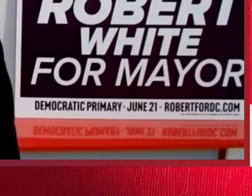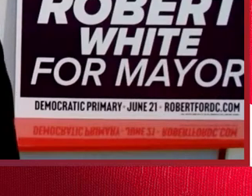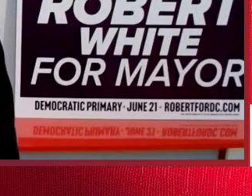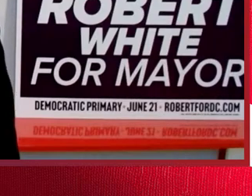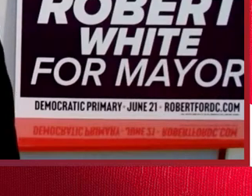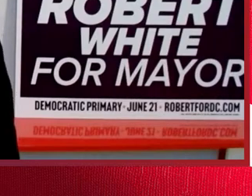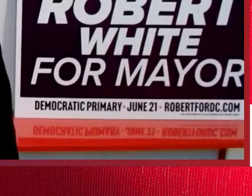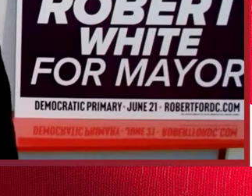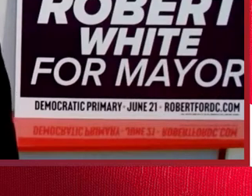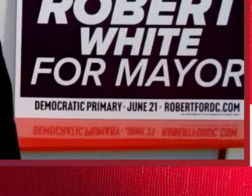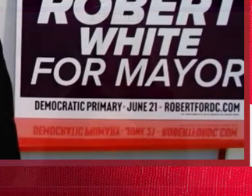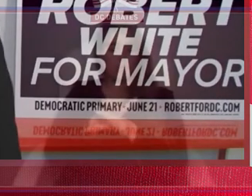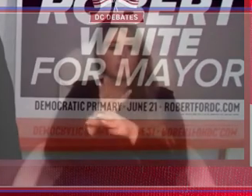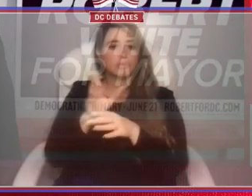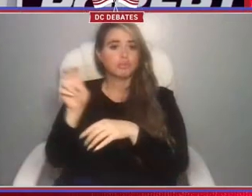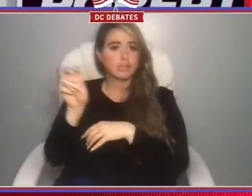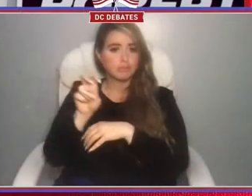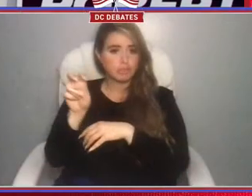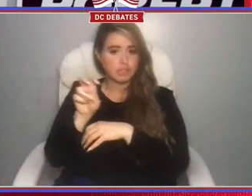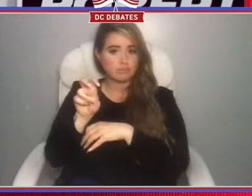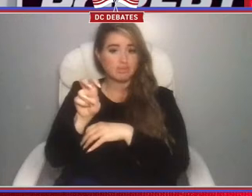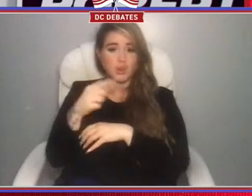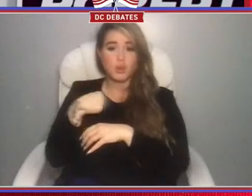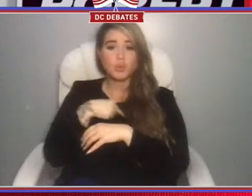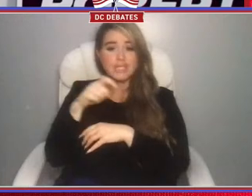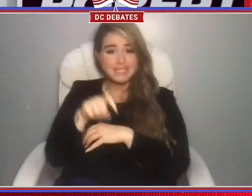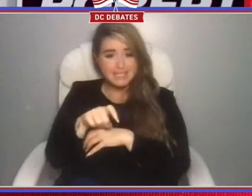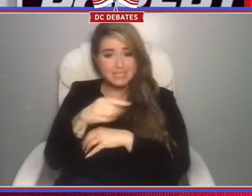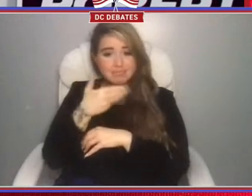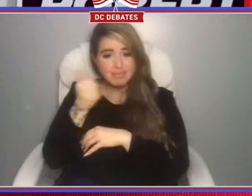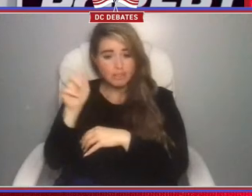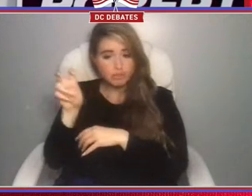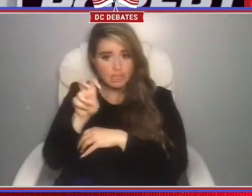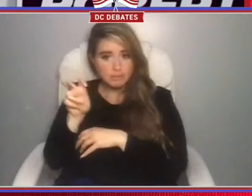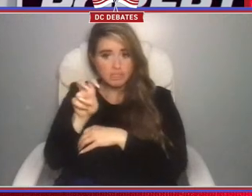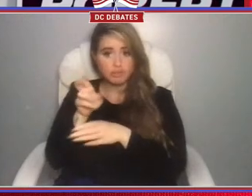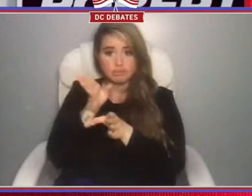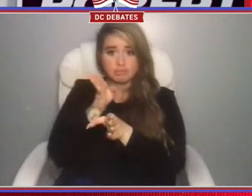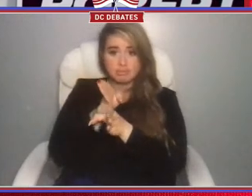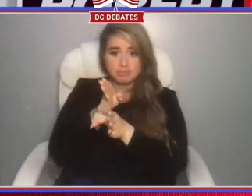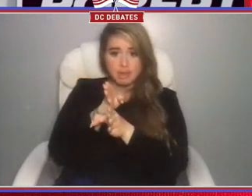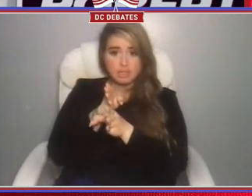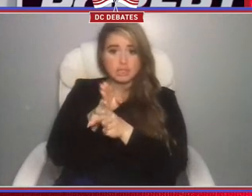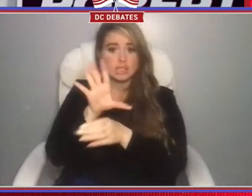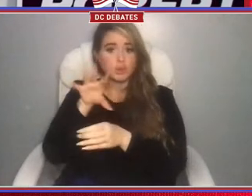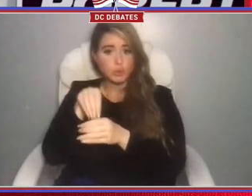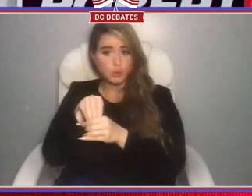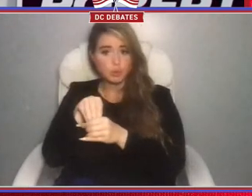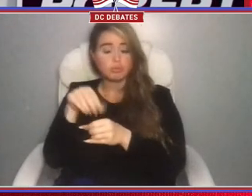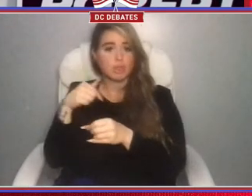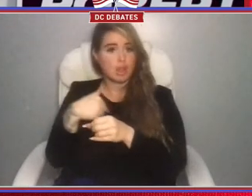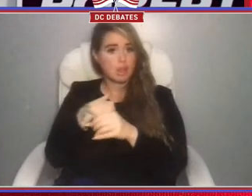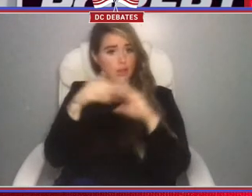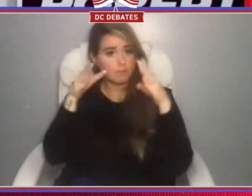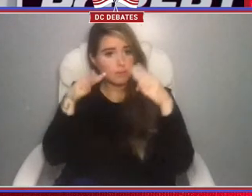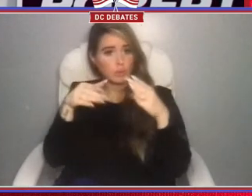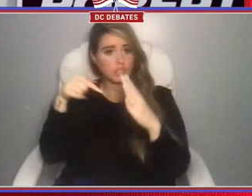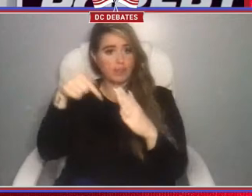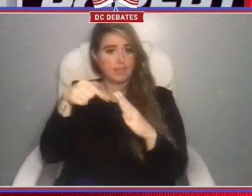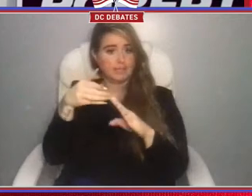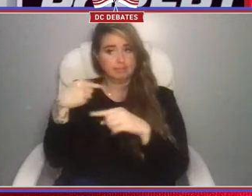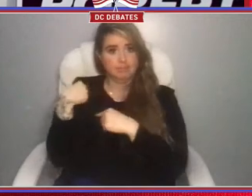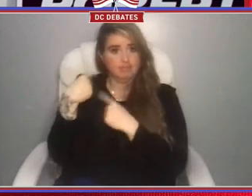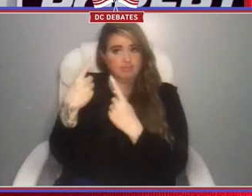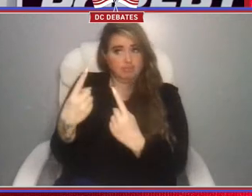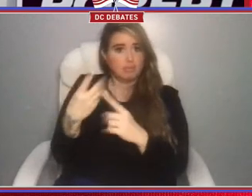be reliable. This is something I was working on even before COVID, to accelerate the creation of dedicated bus lane,